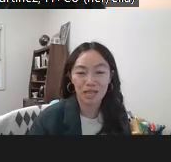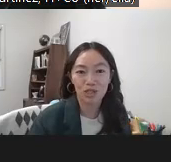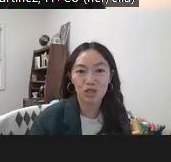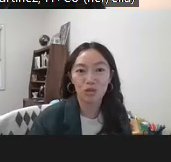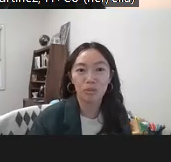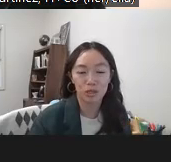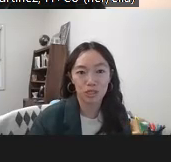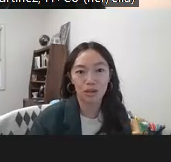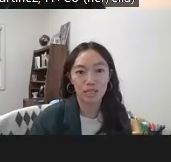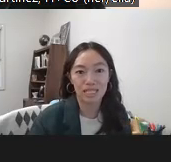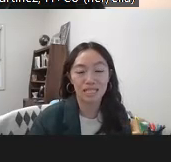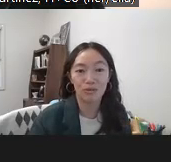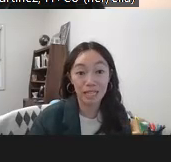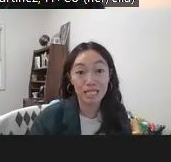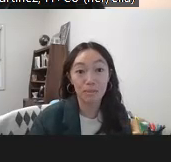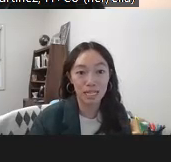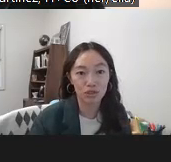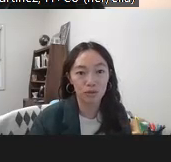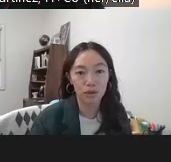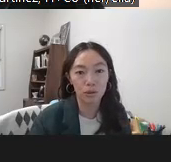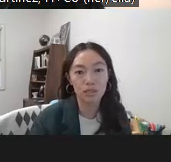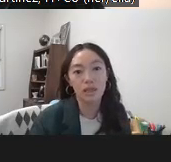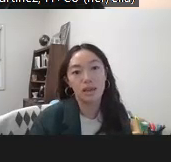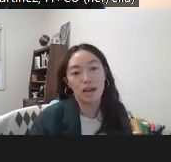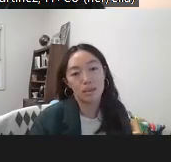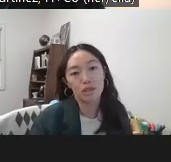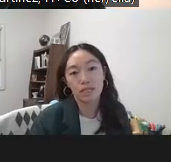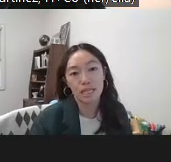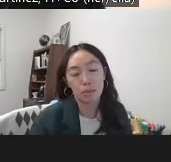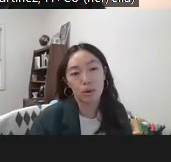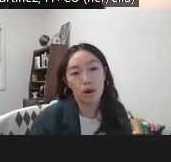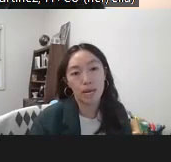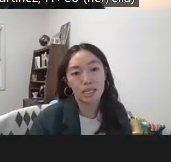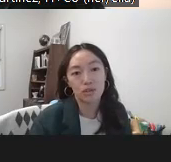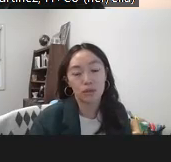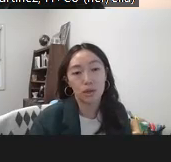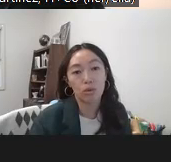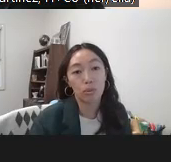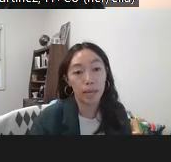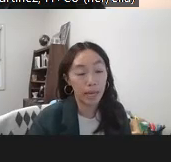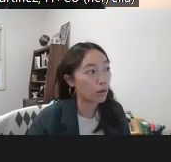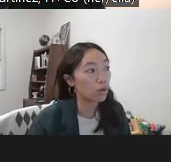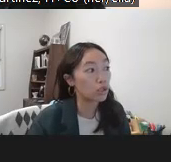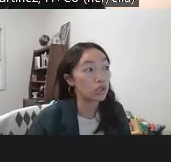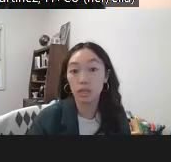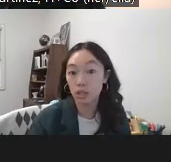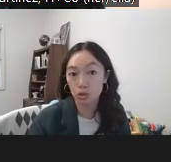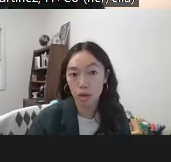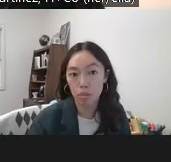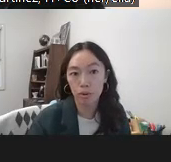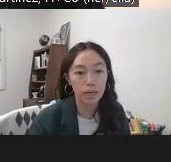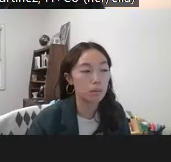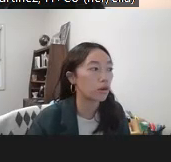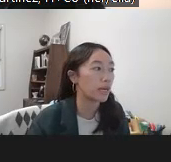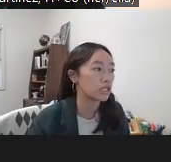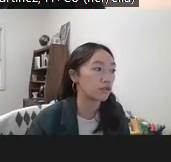our last meeting 2 measures that are related to passenger vehicles. So for example, our passenger vehicle repair or tune-in